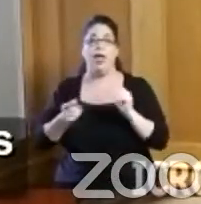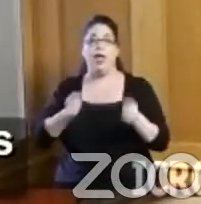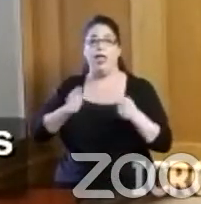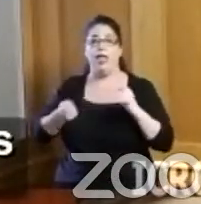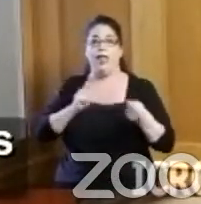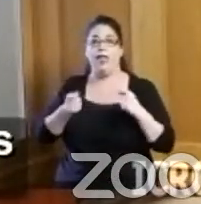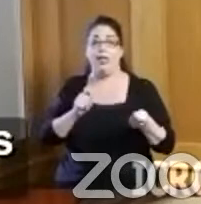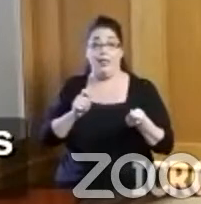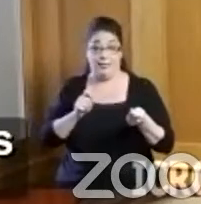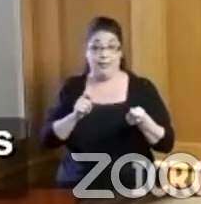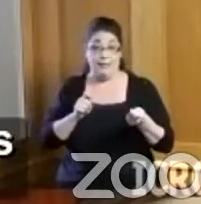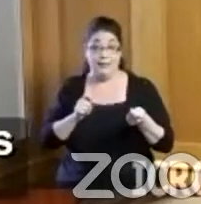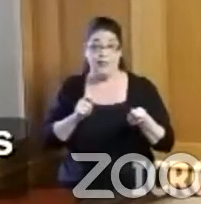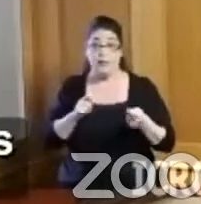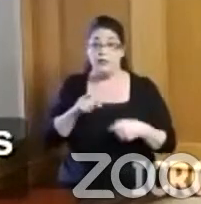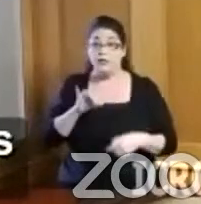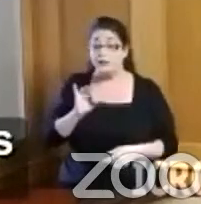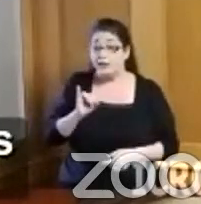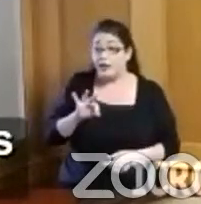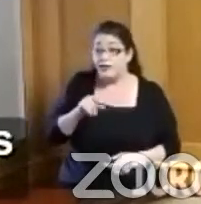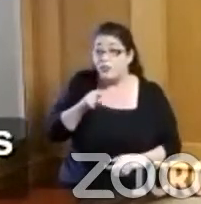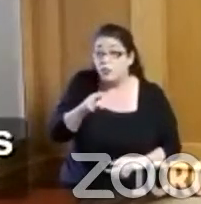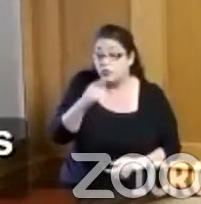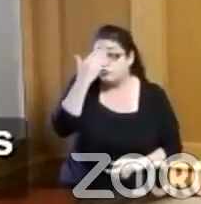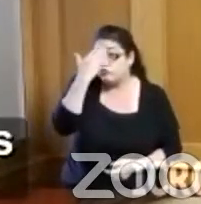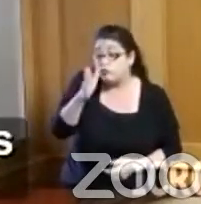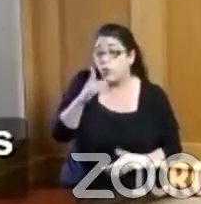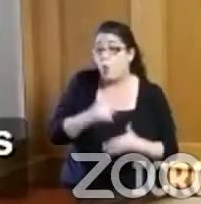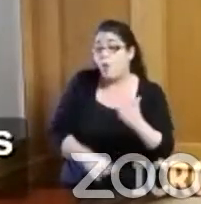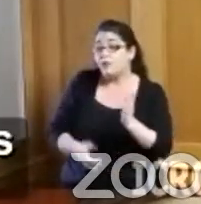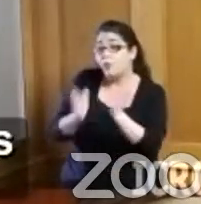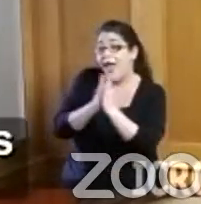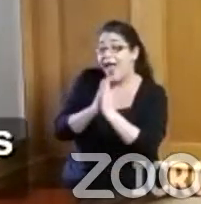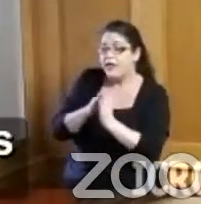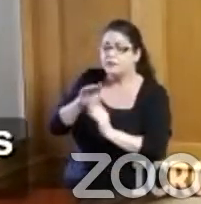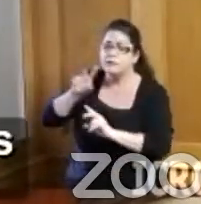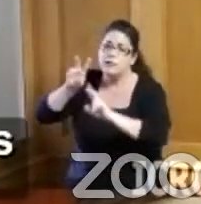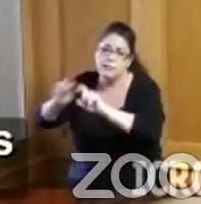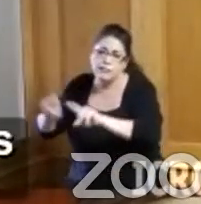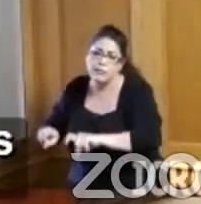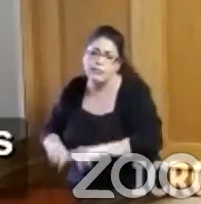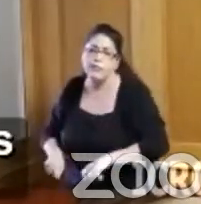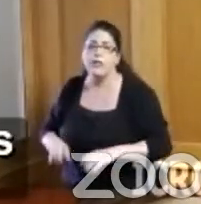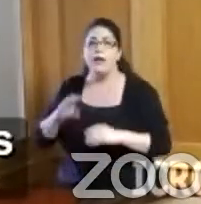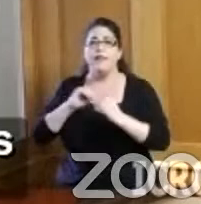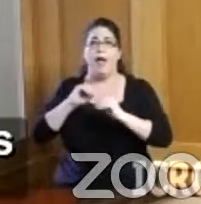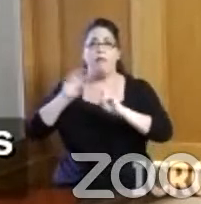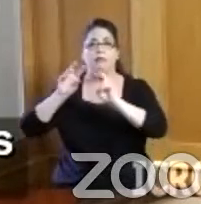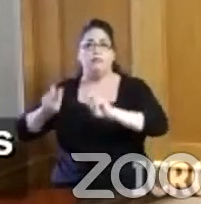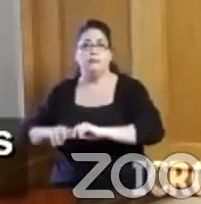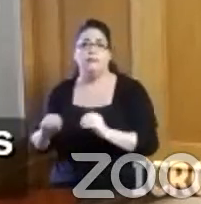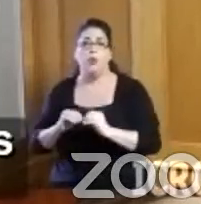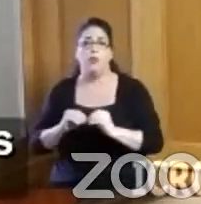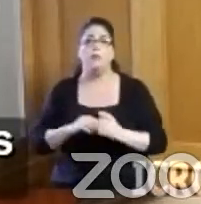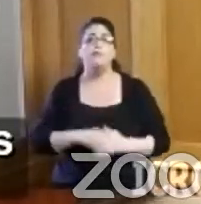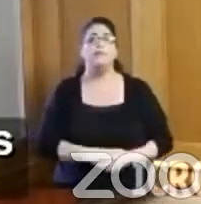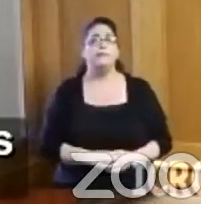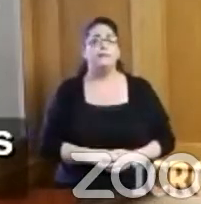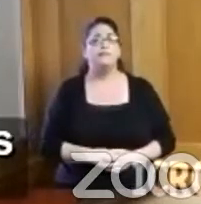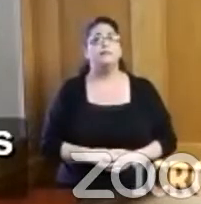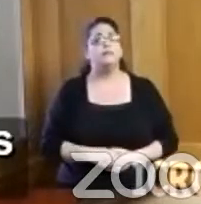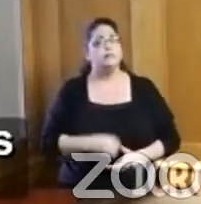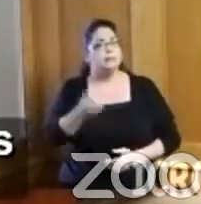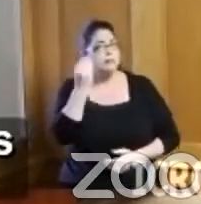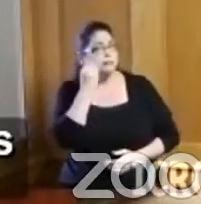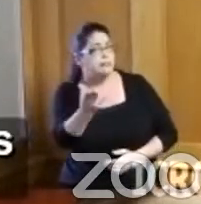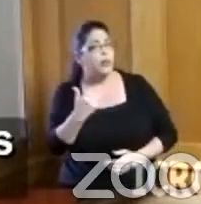don't know what to ask or look for, looks can be deceiving. What should now be clear is that there is a motivated group